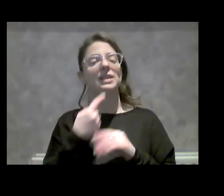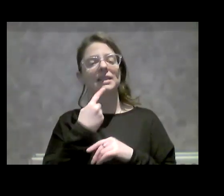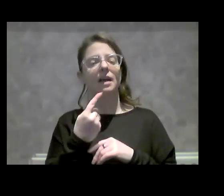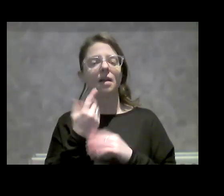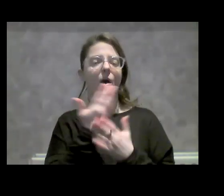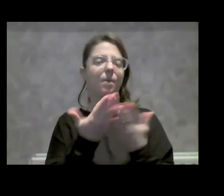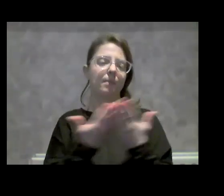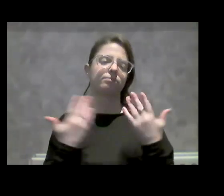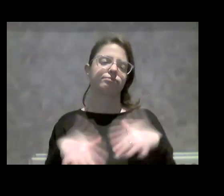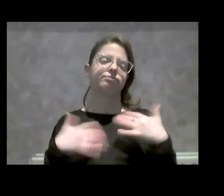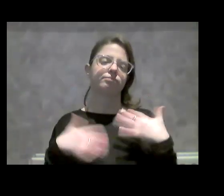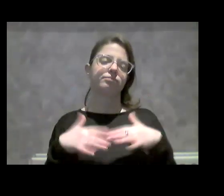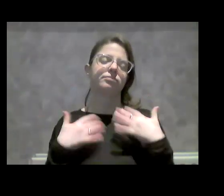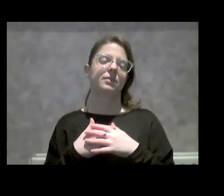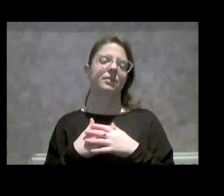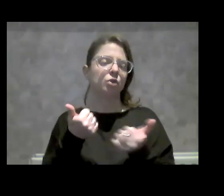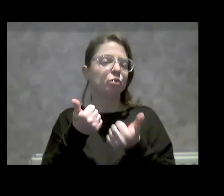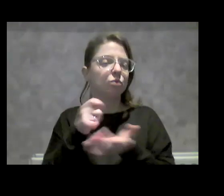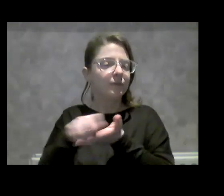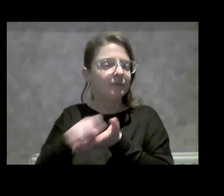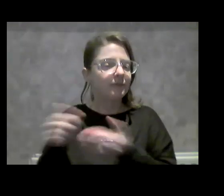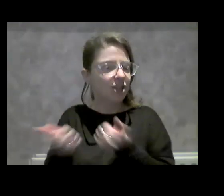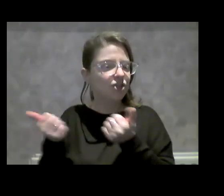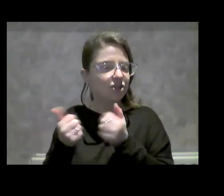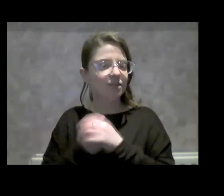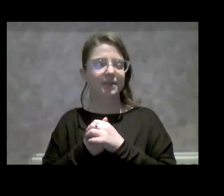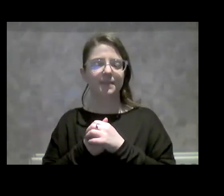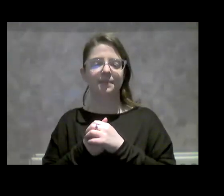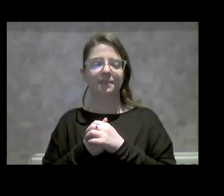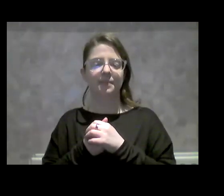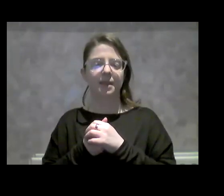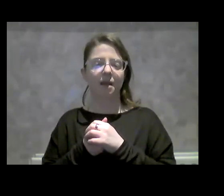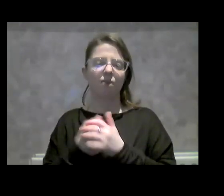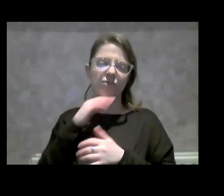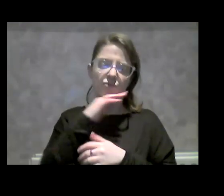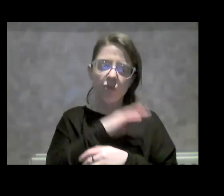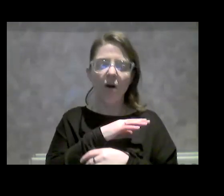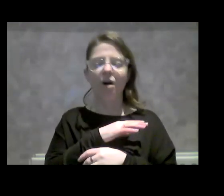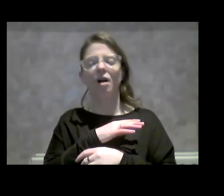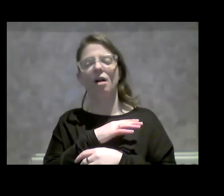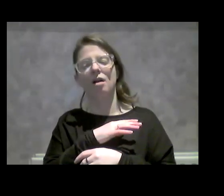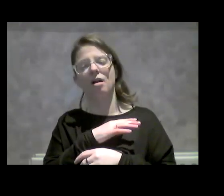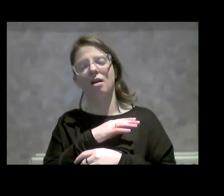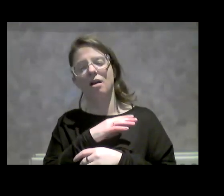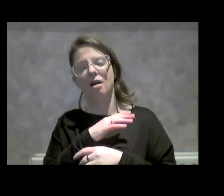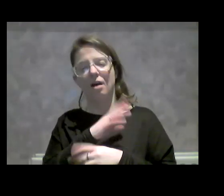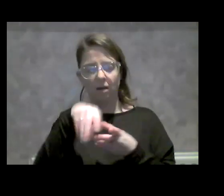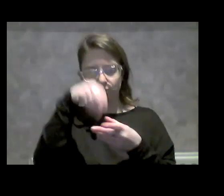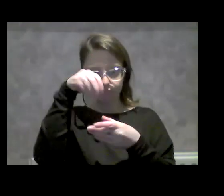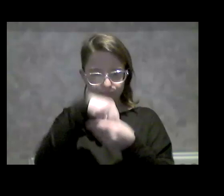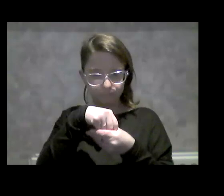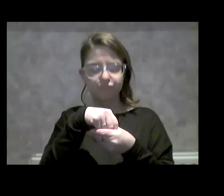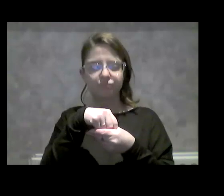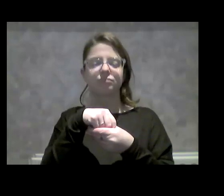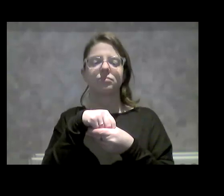poem, Becky. Well worth finishing. Evan said, really raw and lovely. Rare to get both in one poem. And